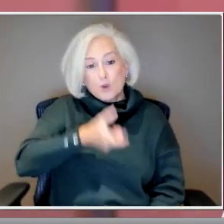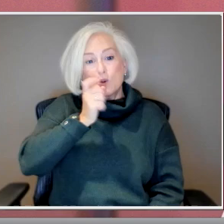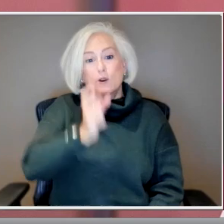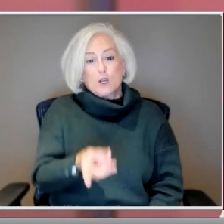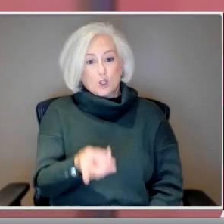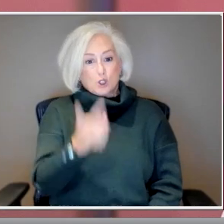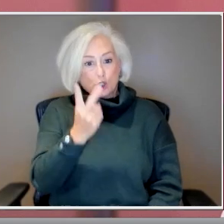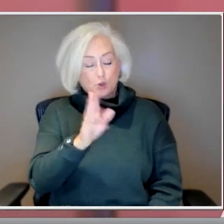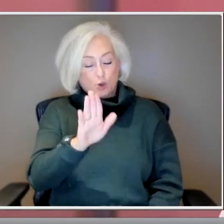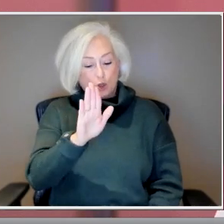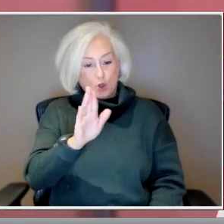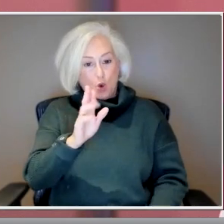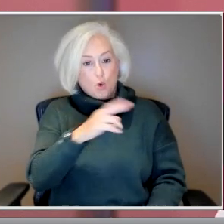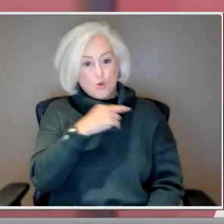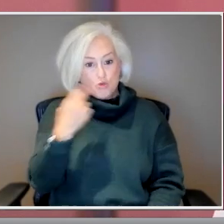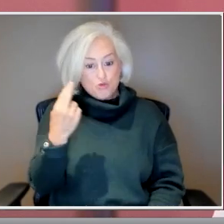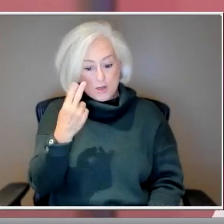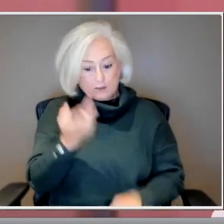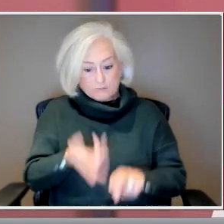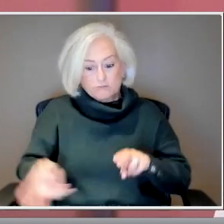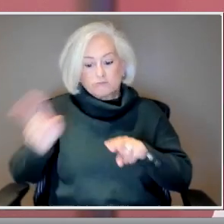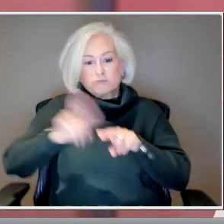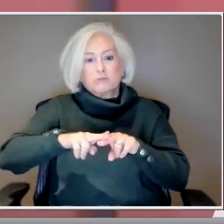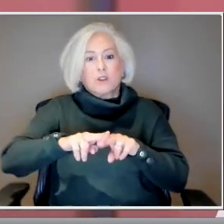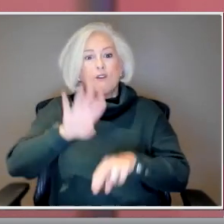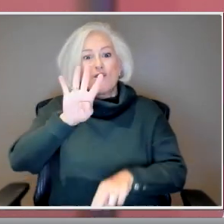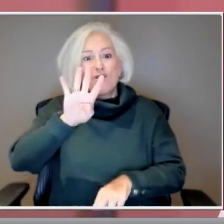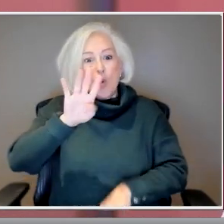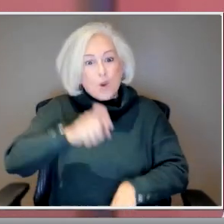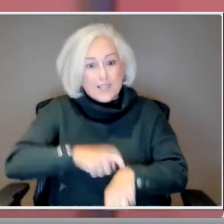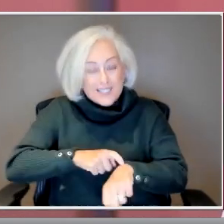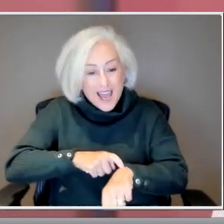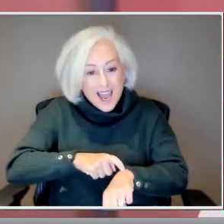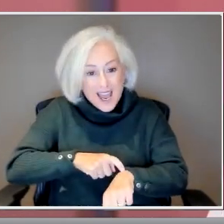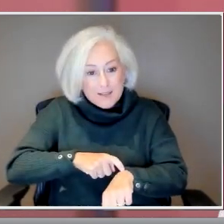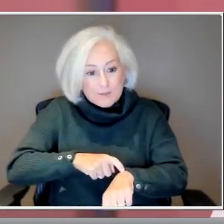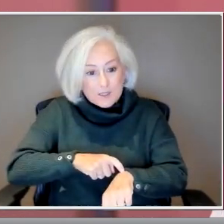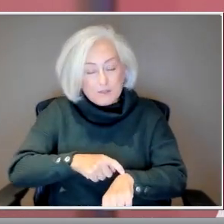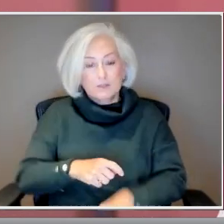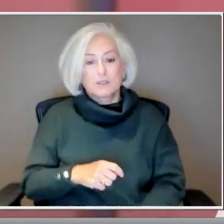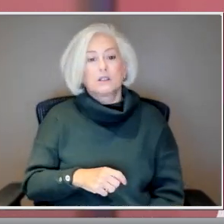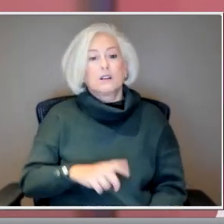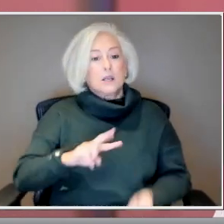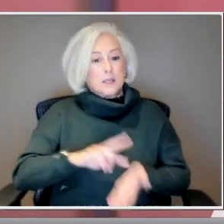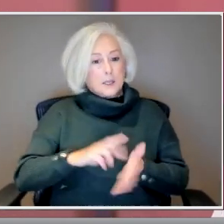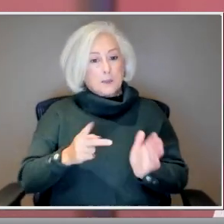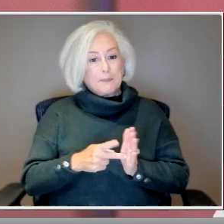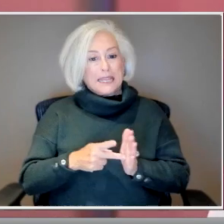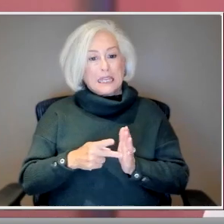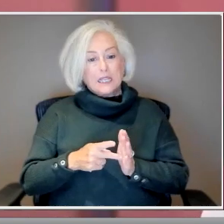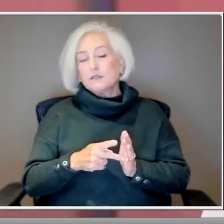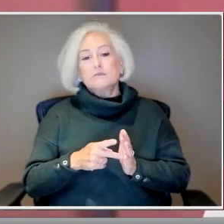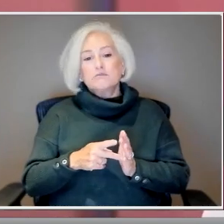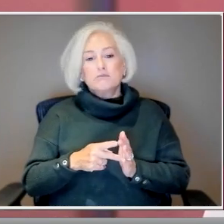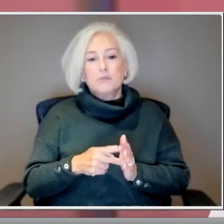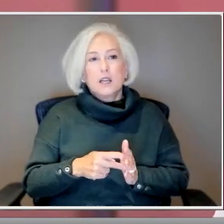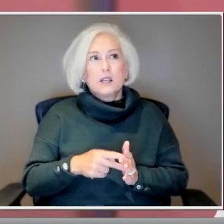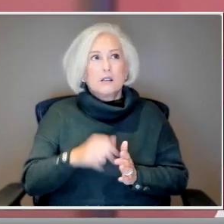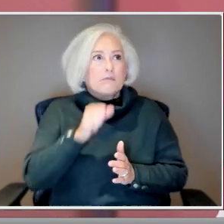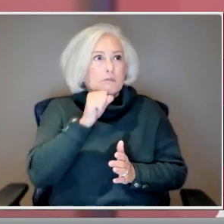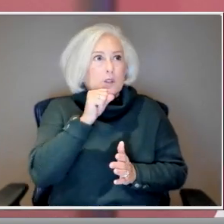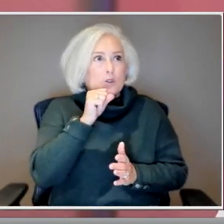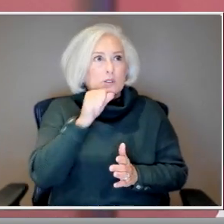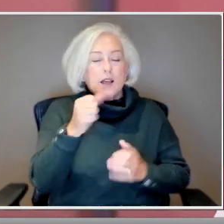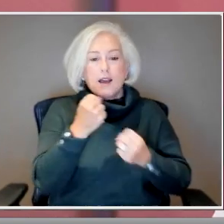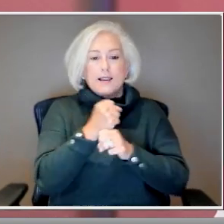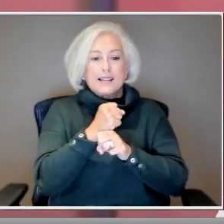would increase almost 4 times. So sort of indicating that there's not really any safe amount of